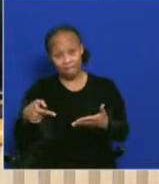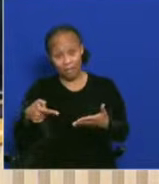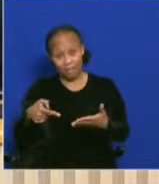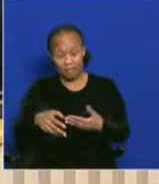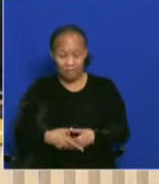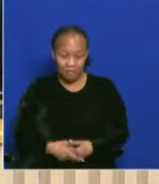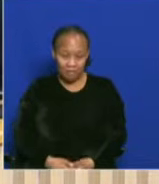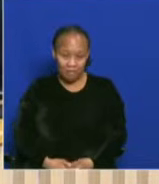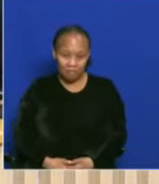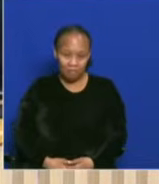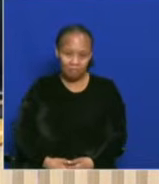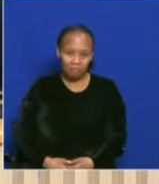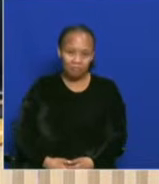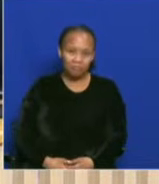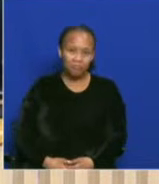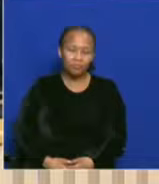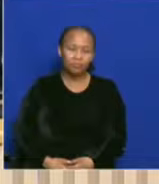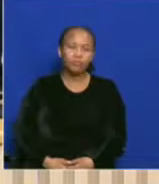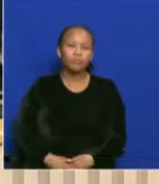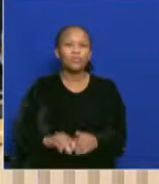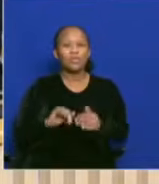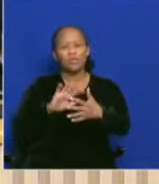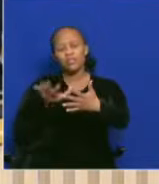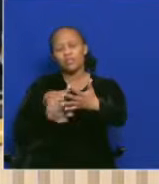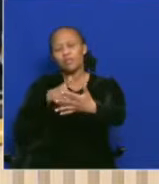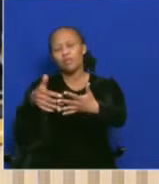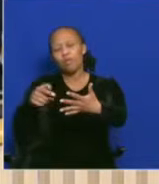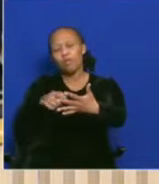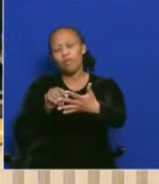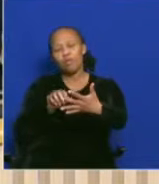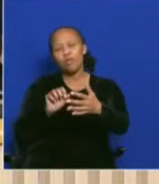at the table under paragraph 1.6,